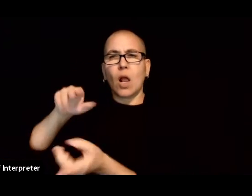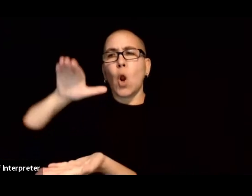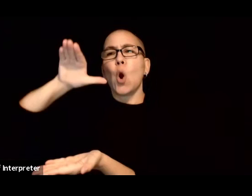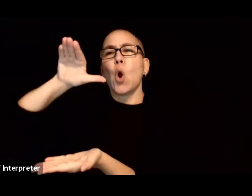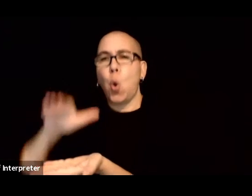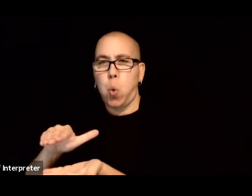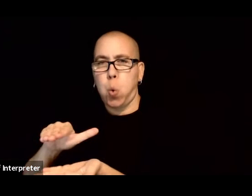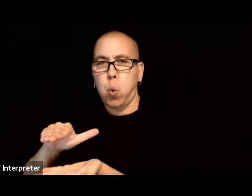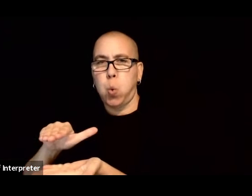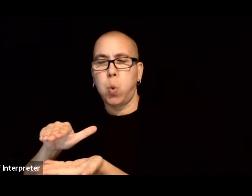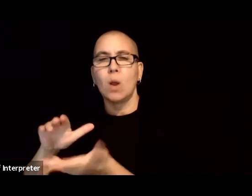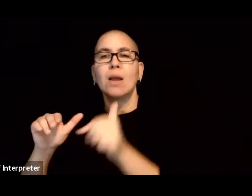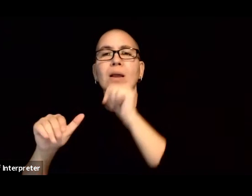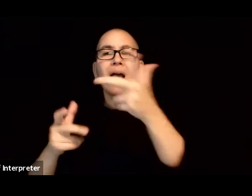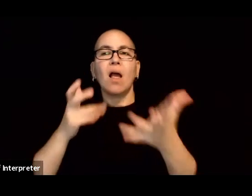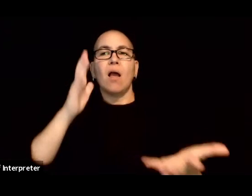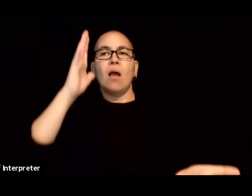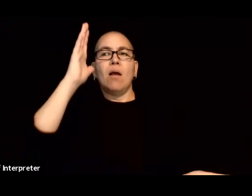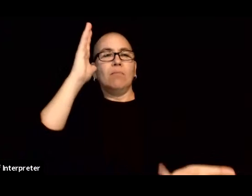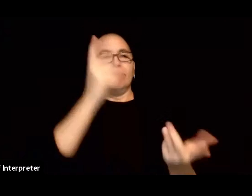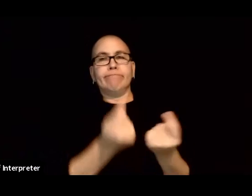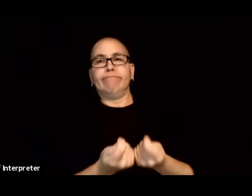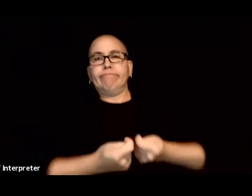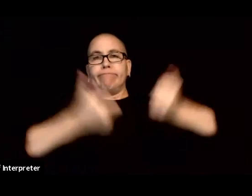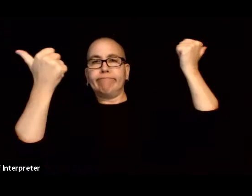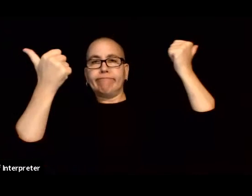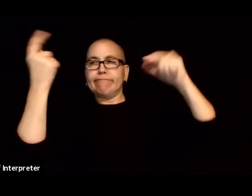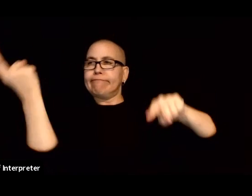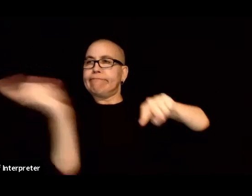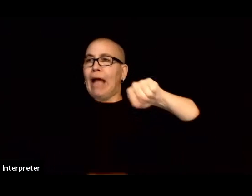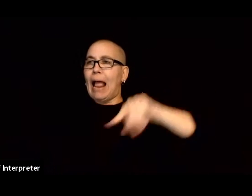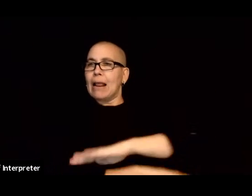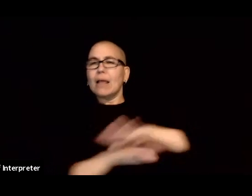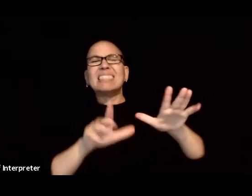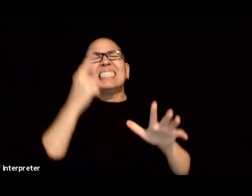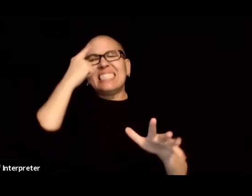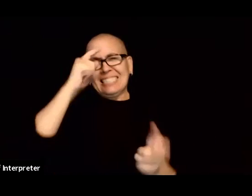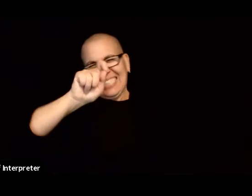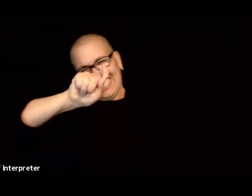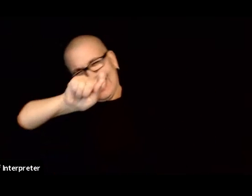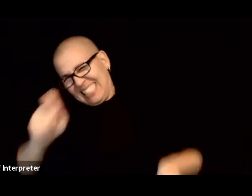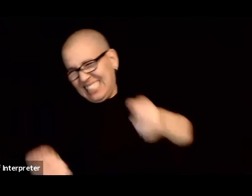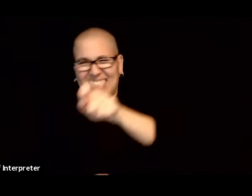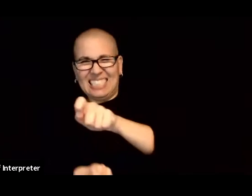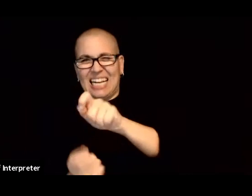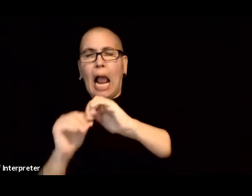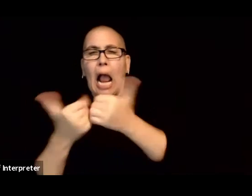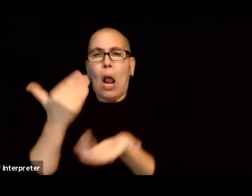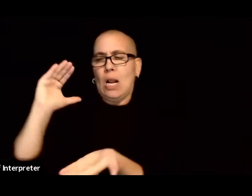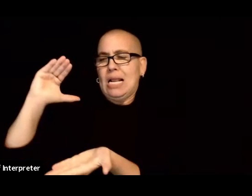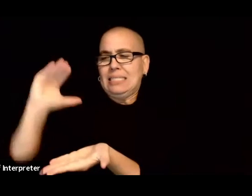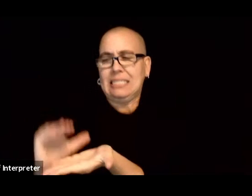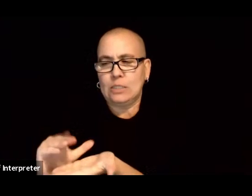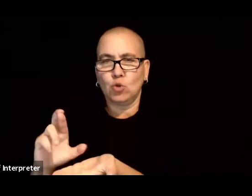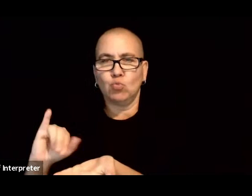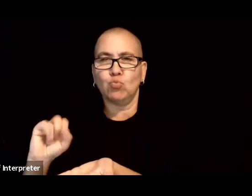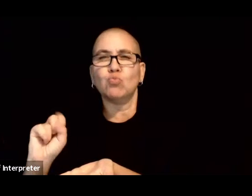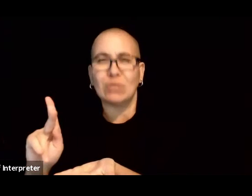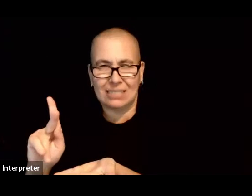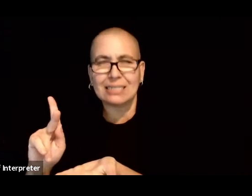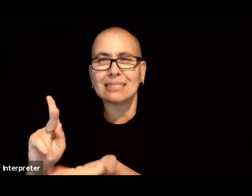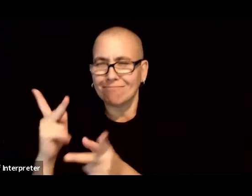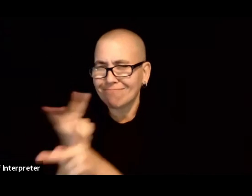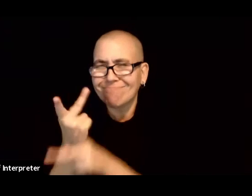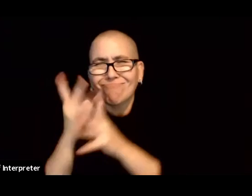because any activity that you're undertaking, aside from being completely isolated, does have